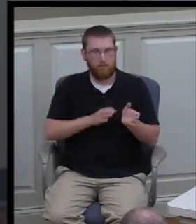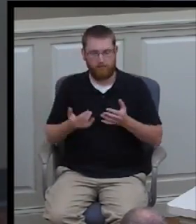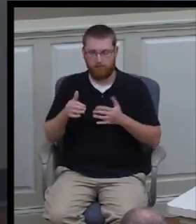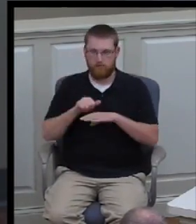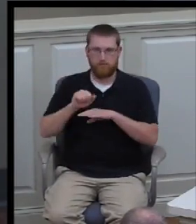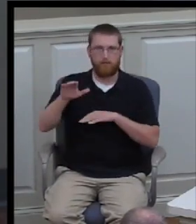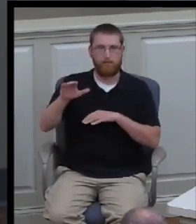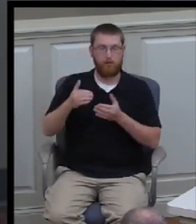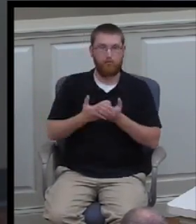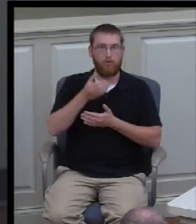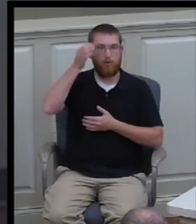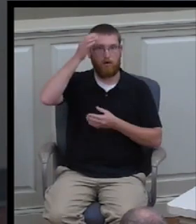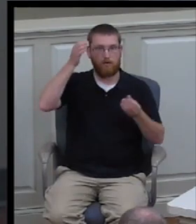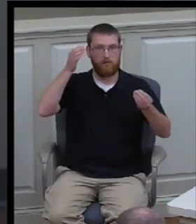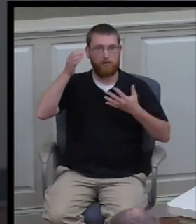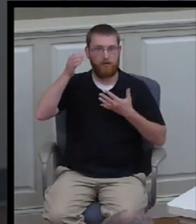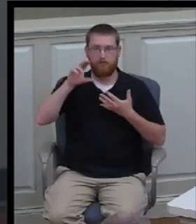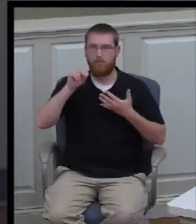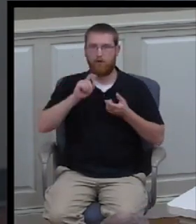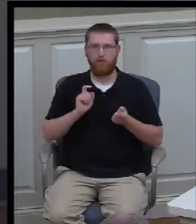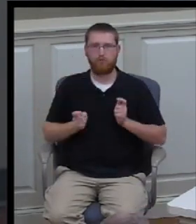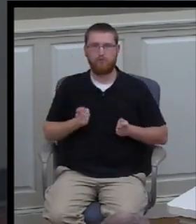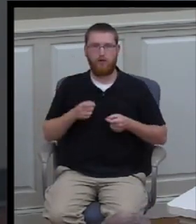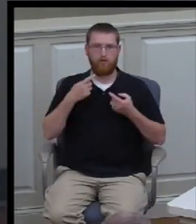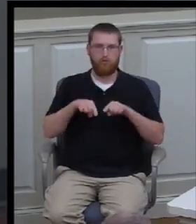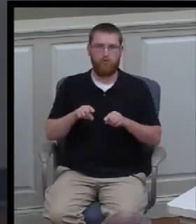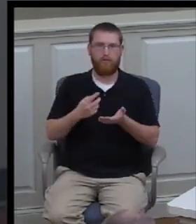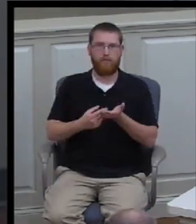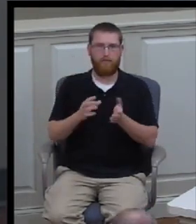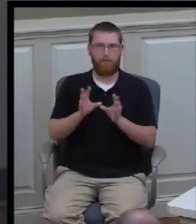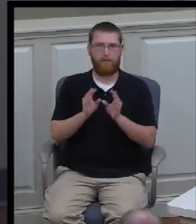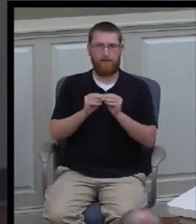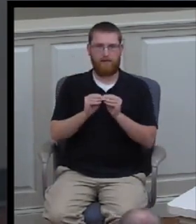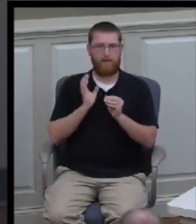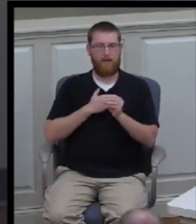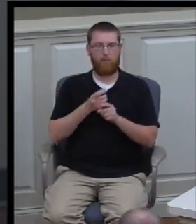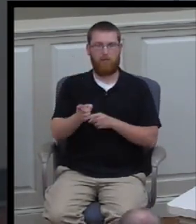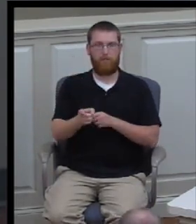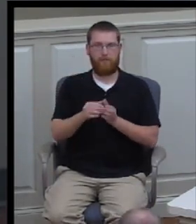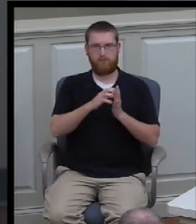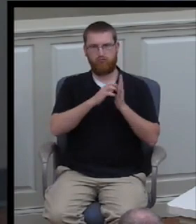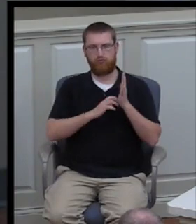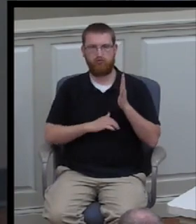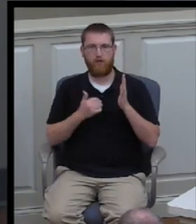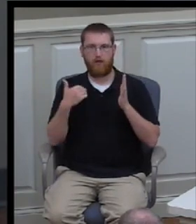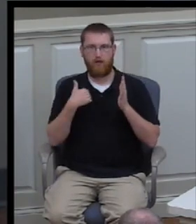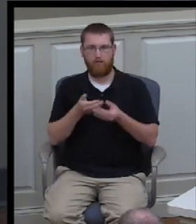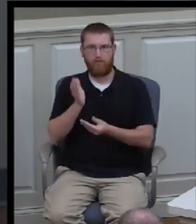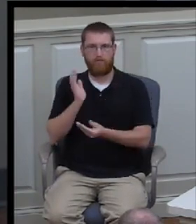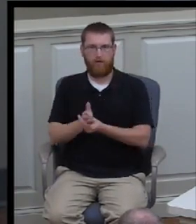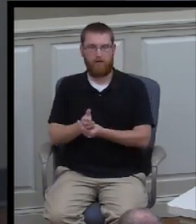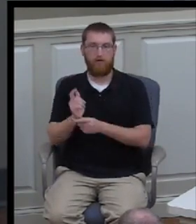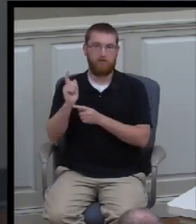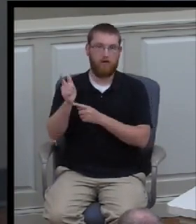won't give us a new concept plan. It was basically just tweaked on the floor. Those are reflected in our minutes, and then we put that in our file, so down the road